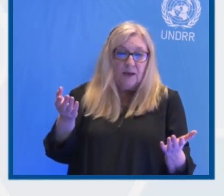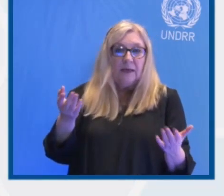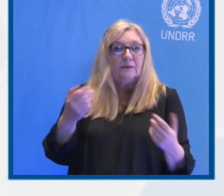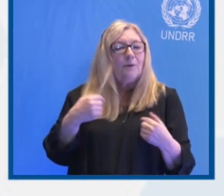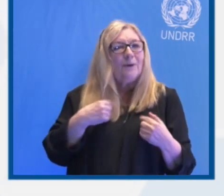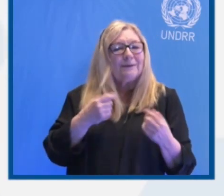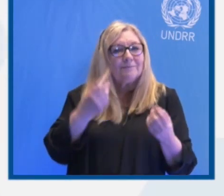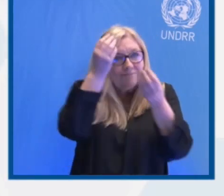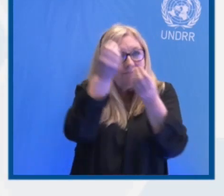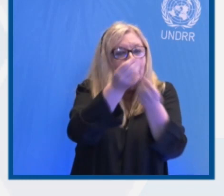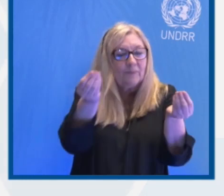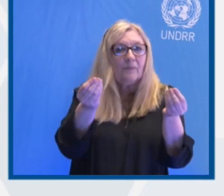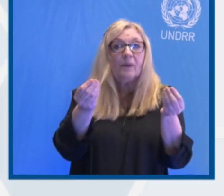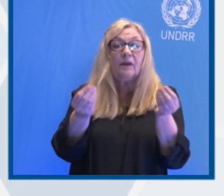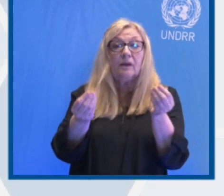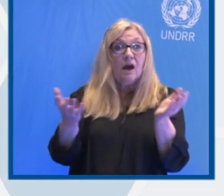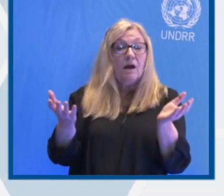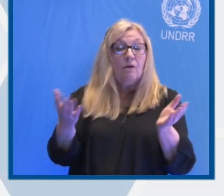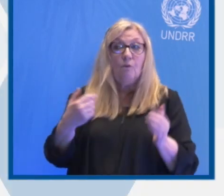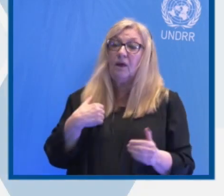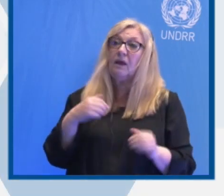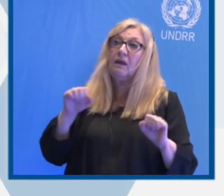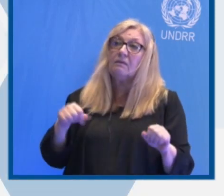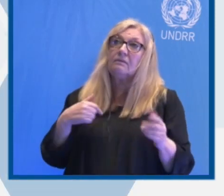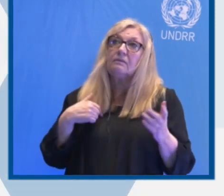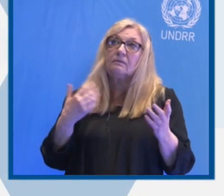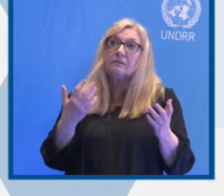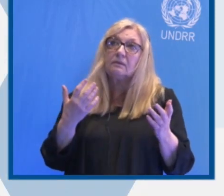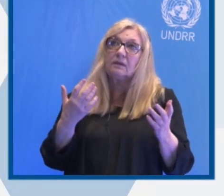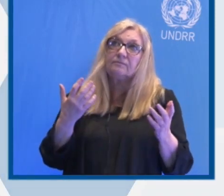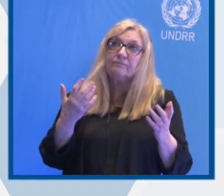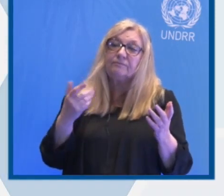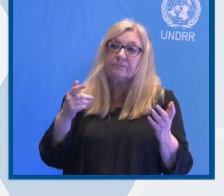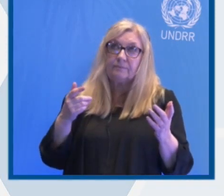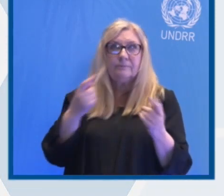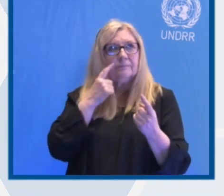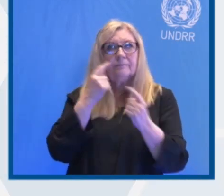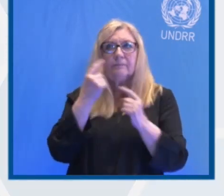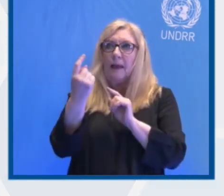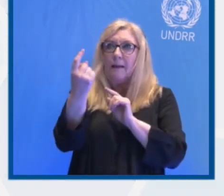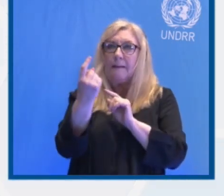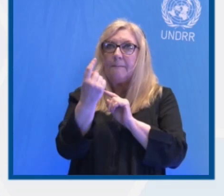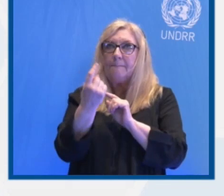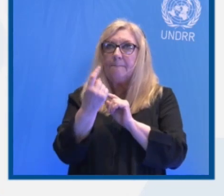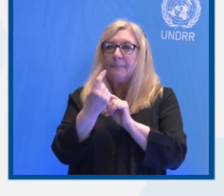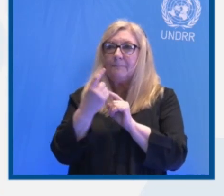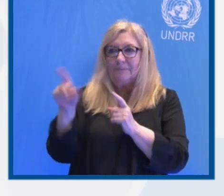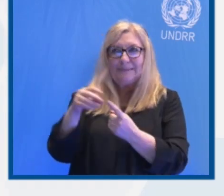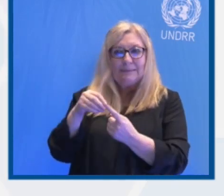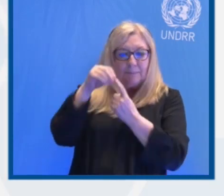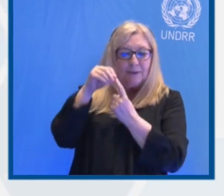get to maintain this kind of the changes that come in terms of social